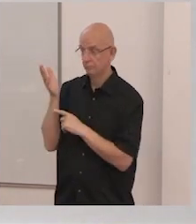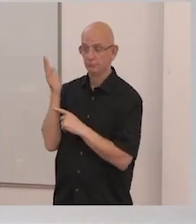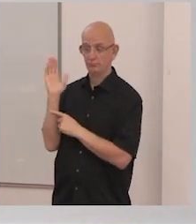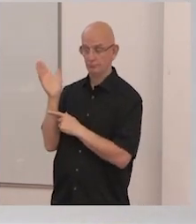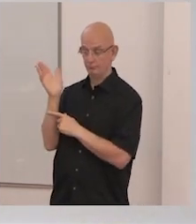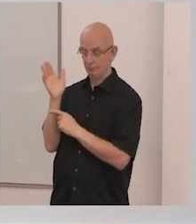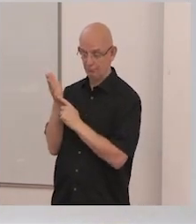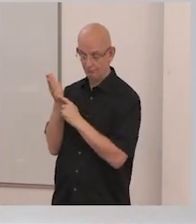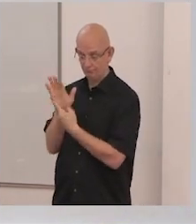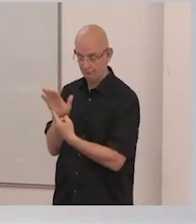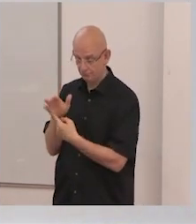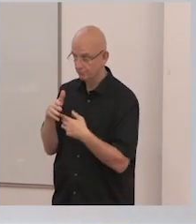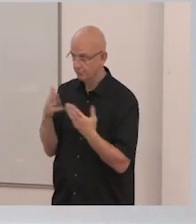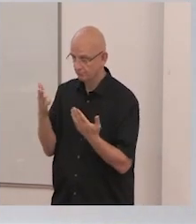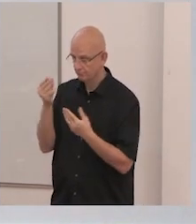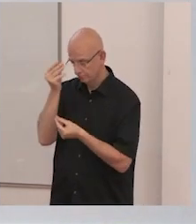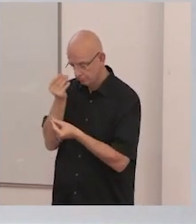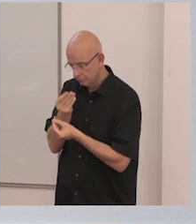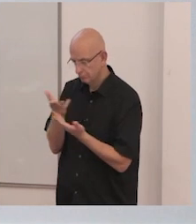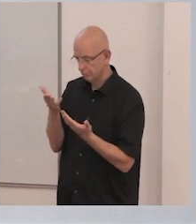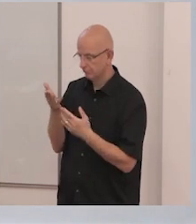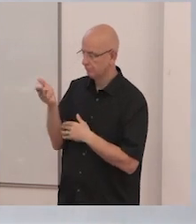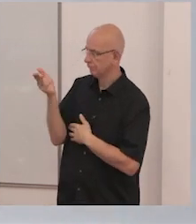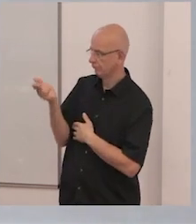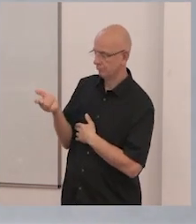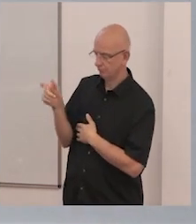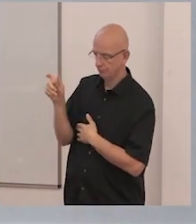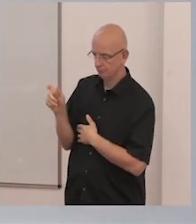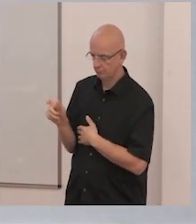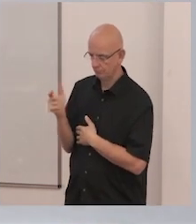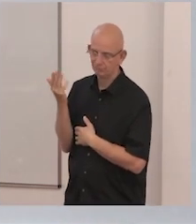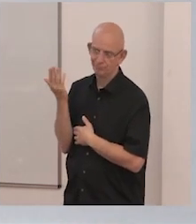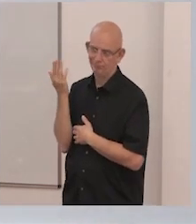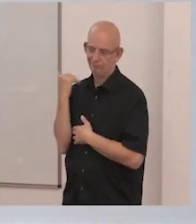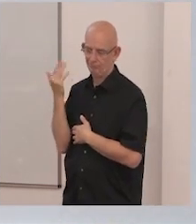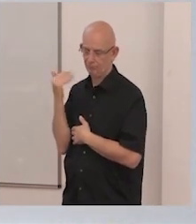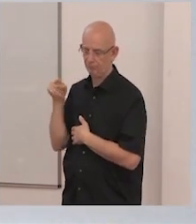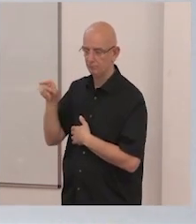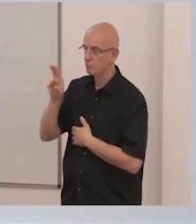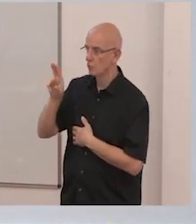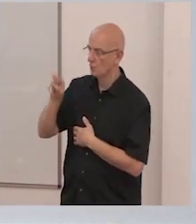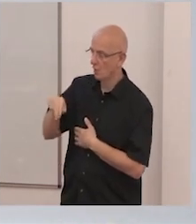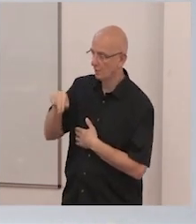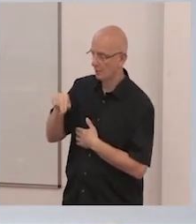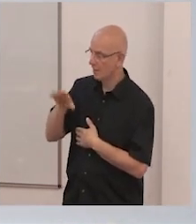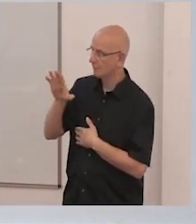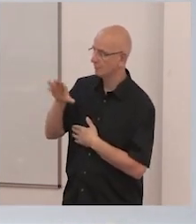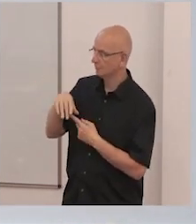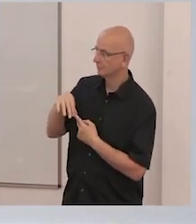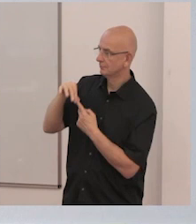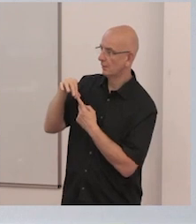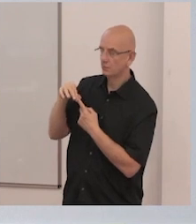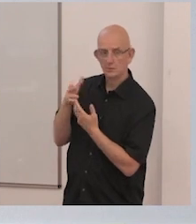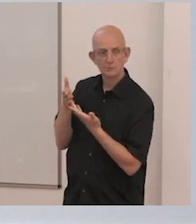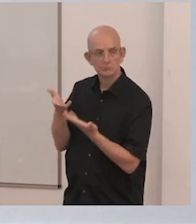is the former UN Special Rapporteur on the right to health, in which he focused very much on the right